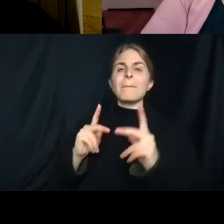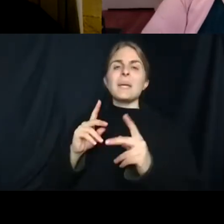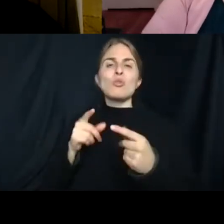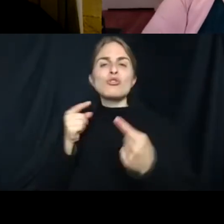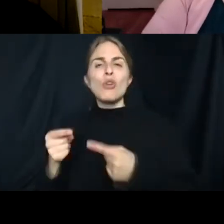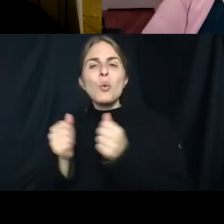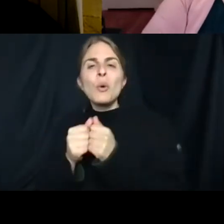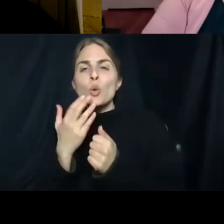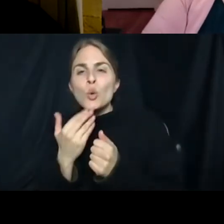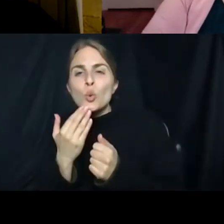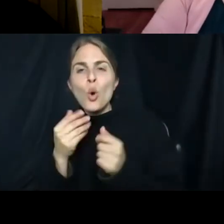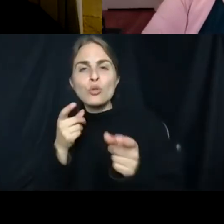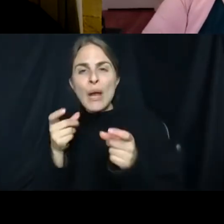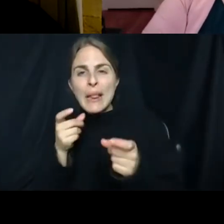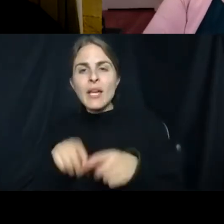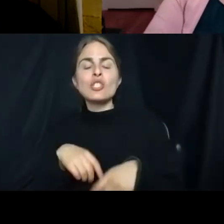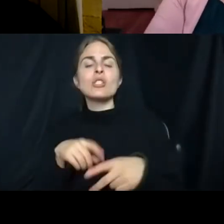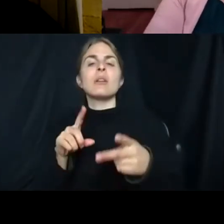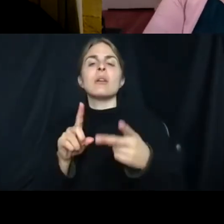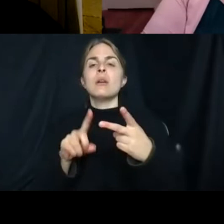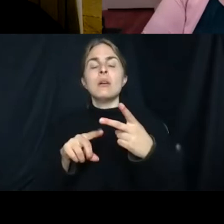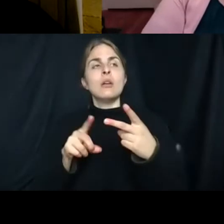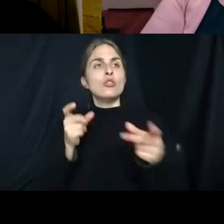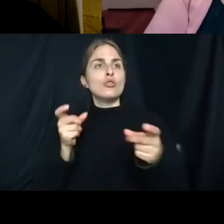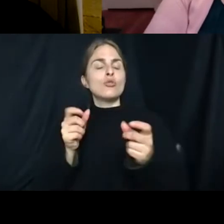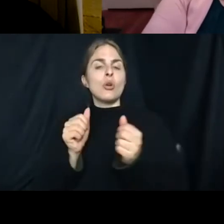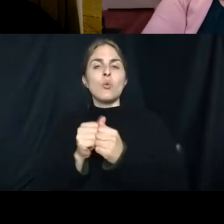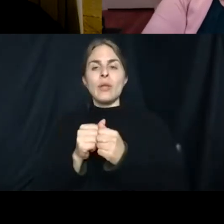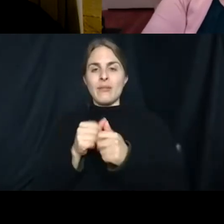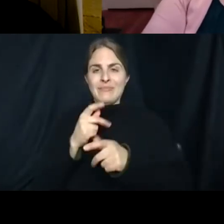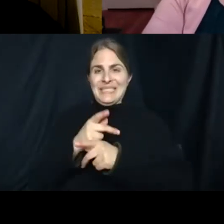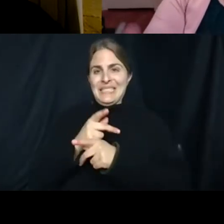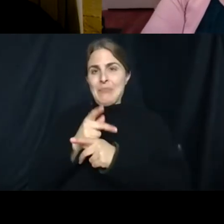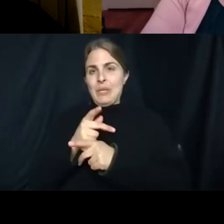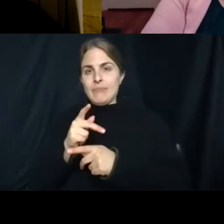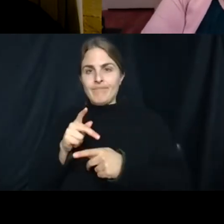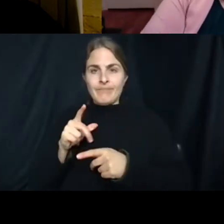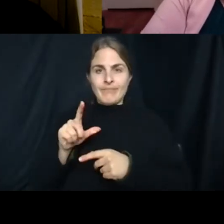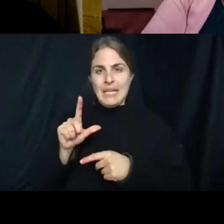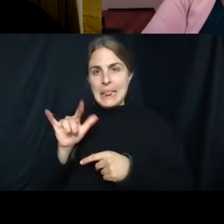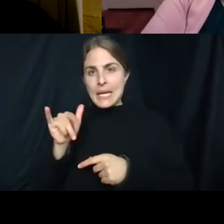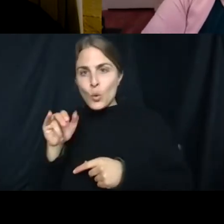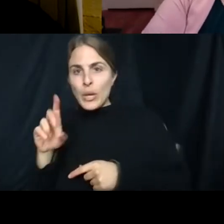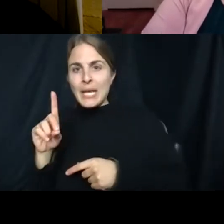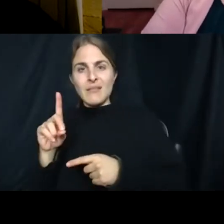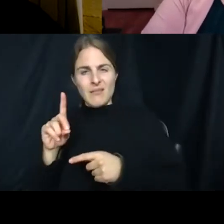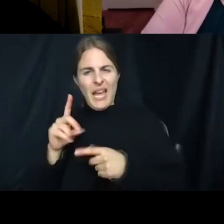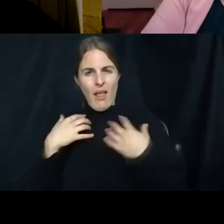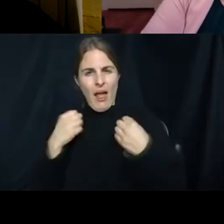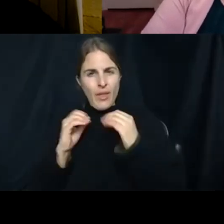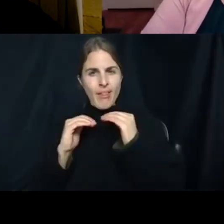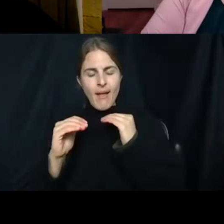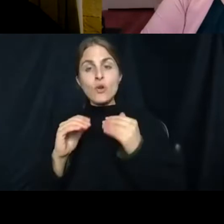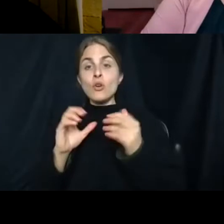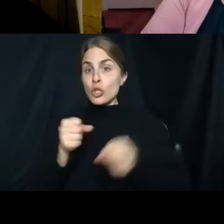regulation, struggle with keeping lipids at a healthy level. So this could affect cholesterol panels, blood